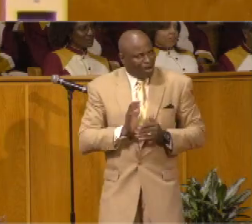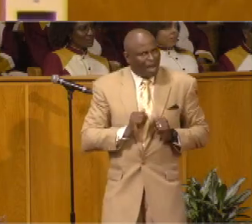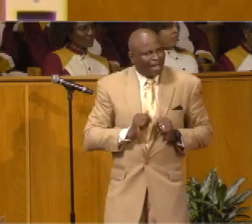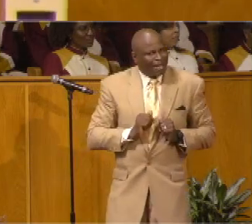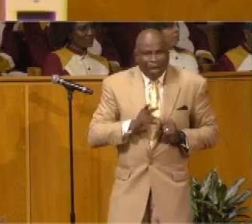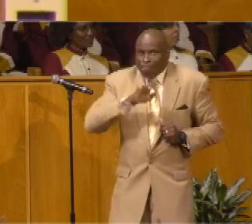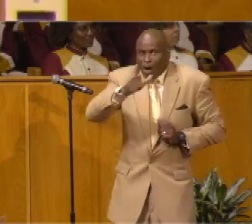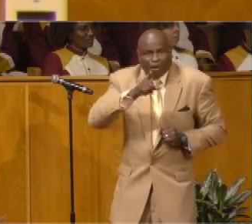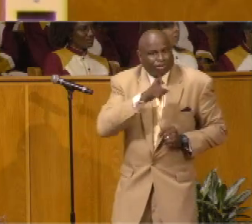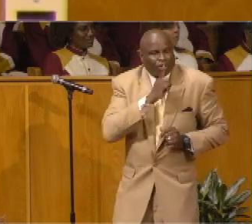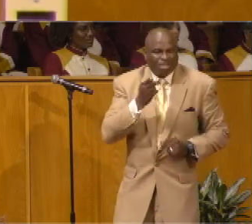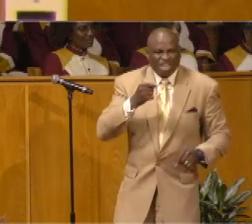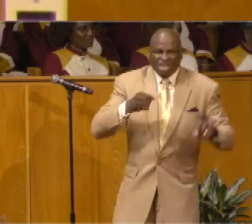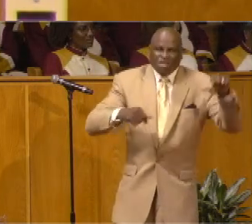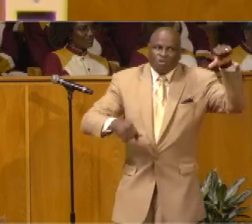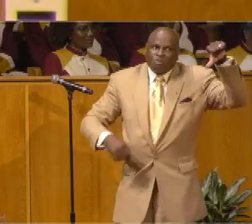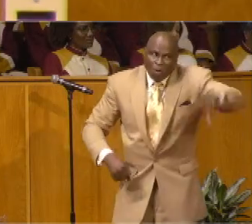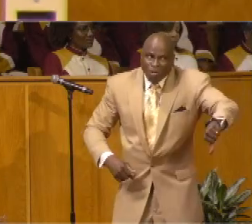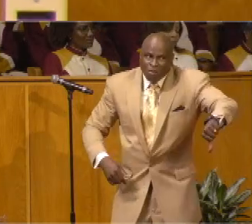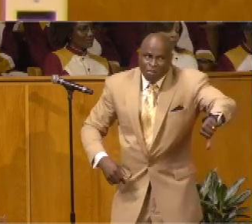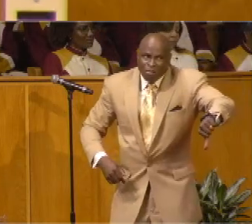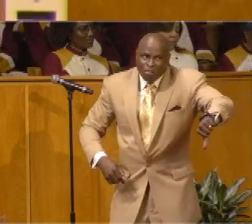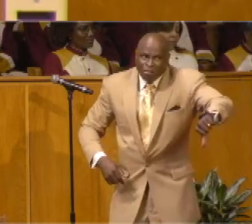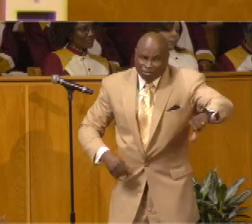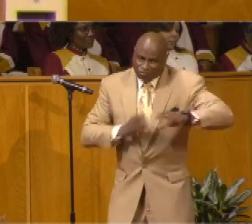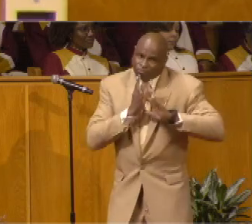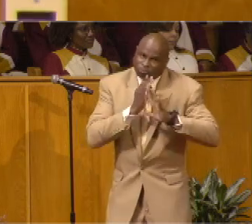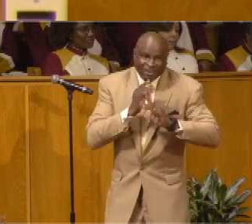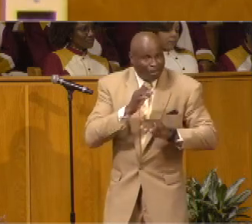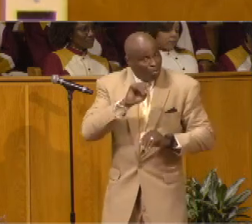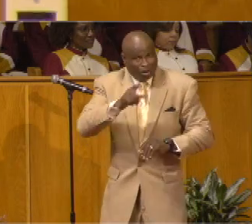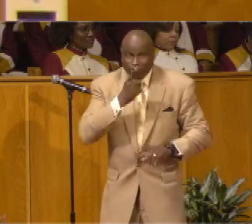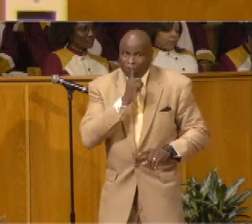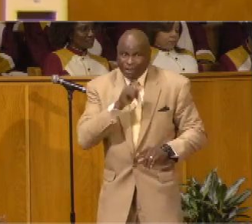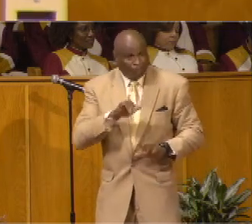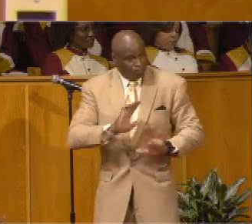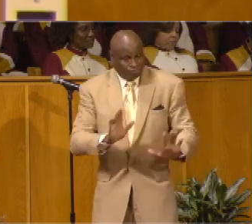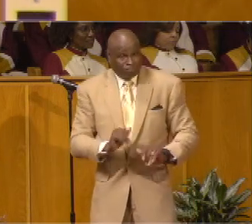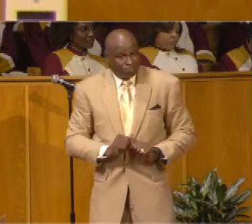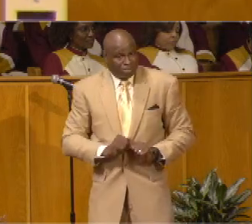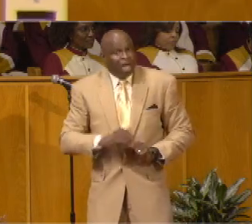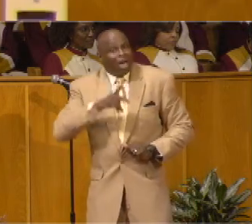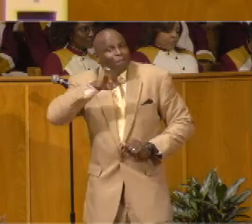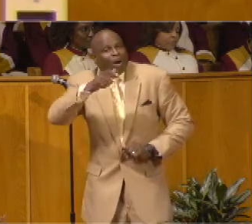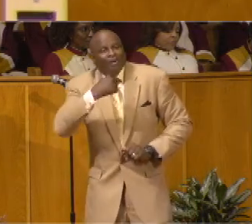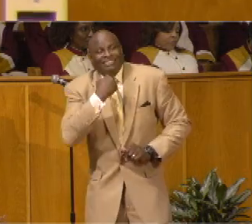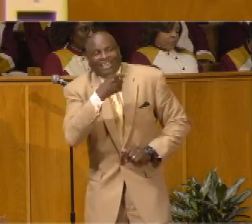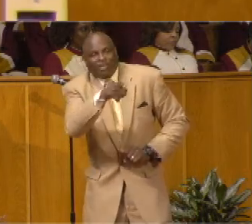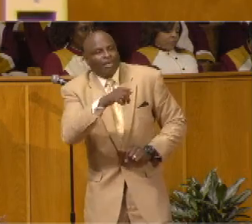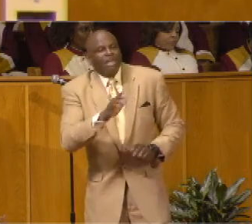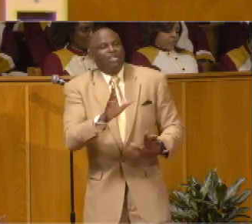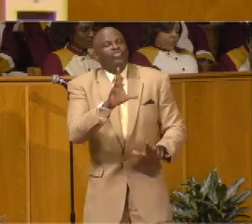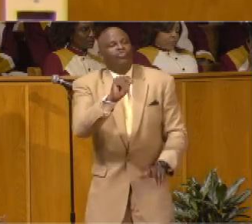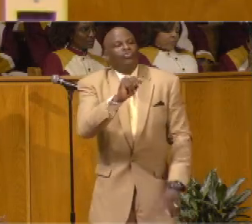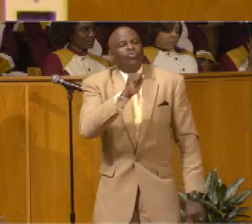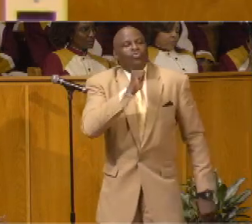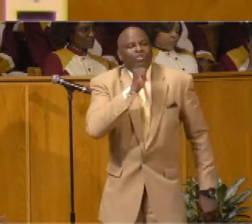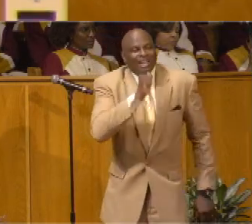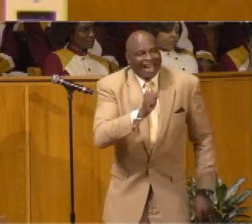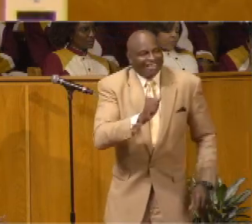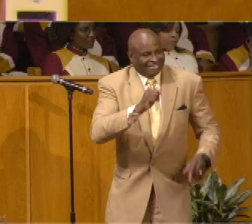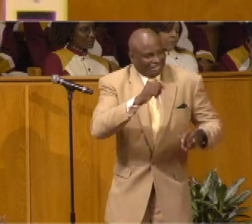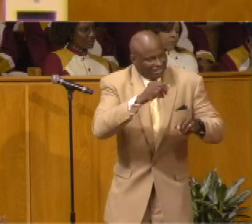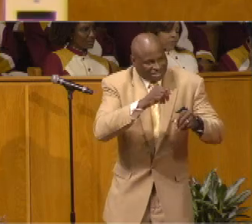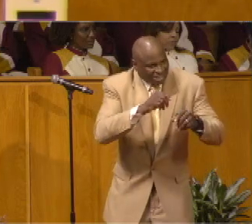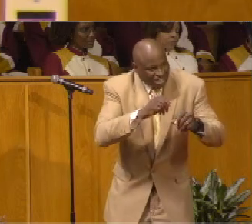Paul doesn't rebuke them speaking in tongues. Paul doesn't tell them they shouldn't talk in